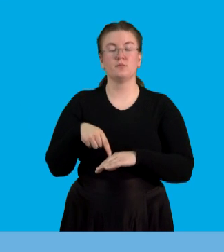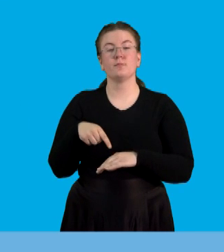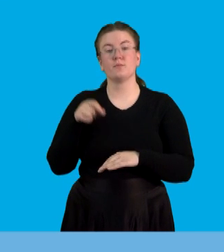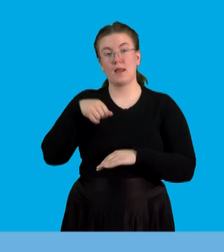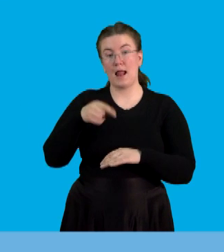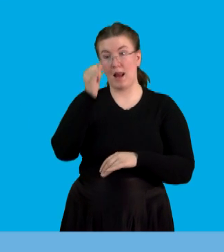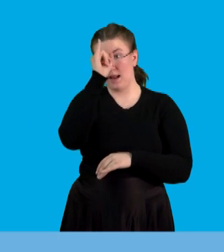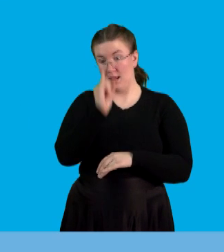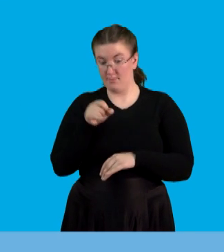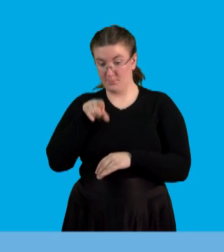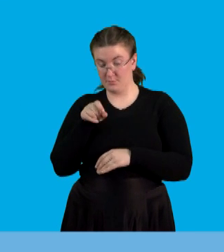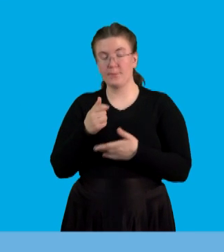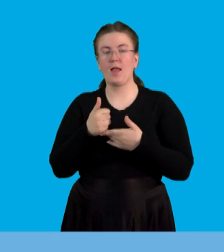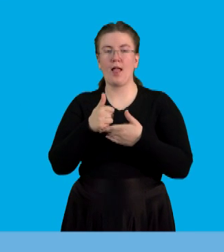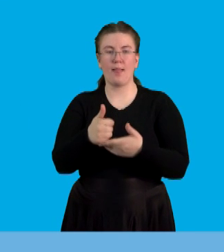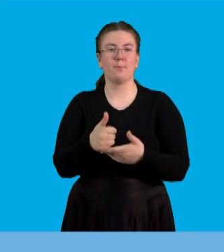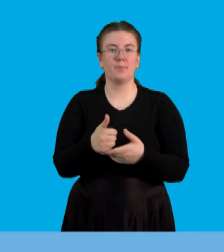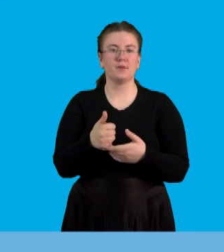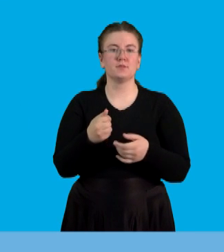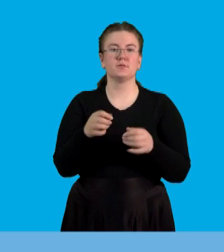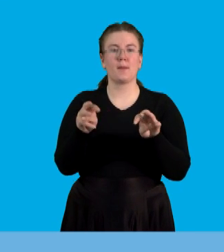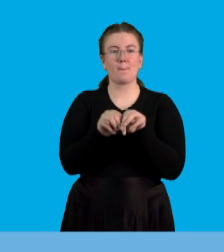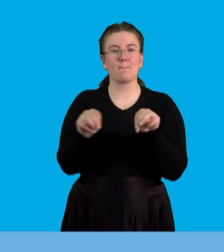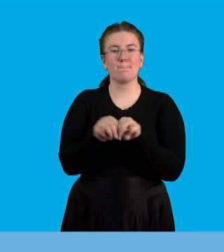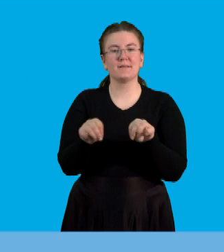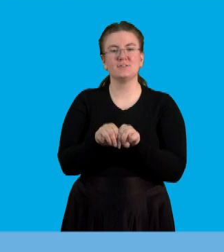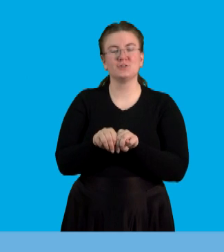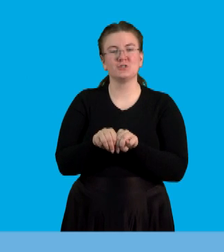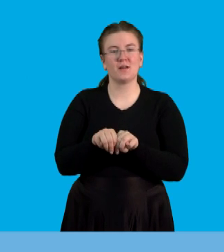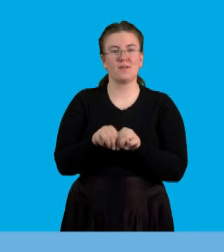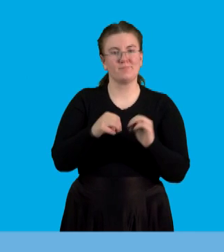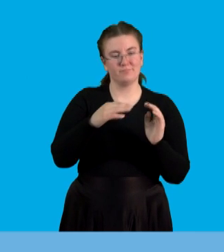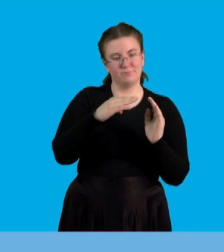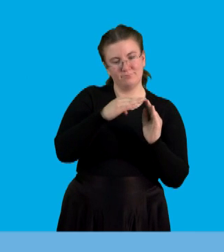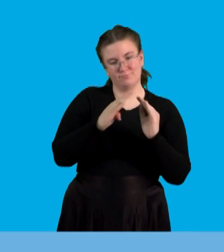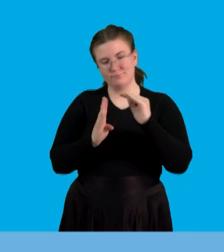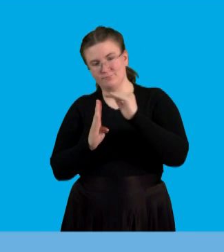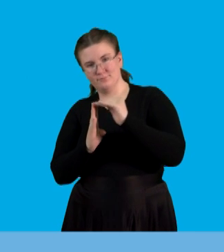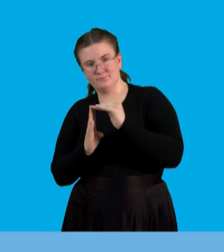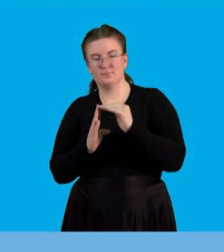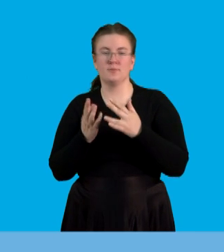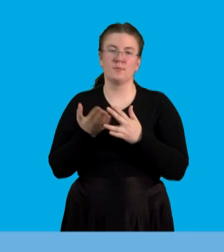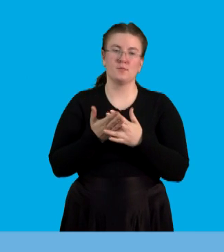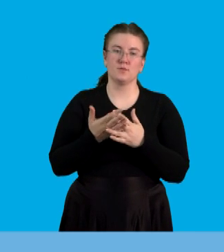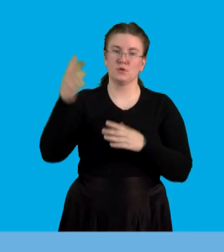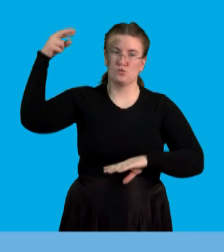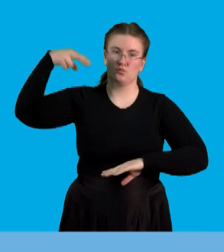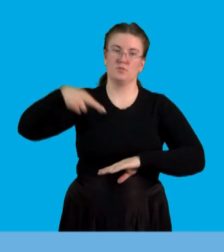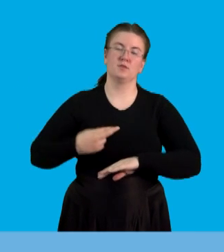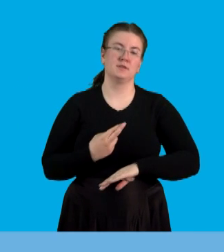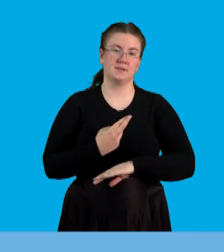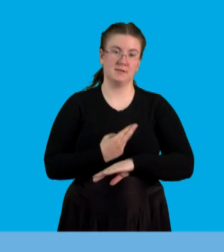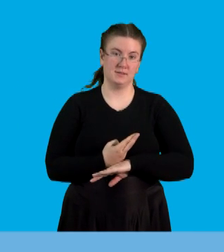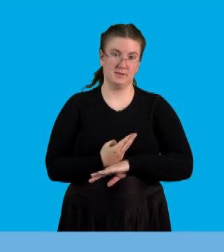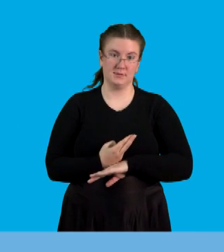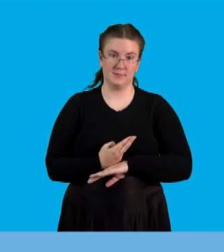measure the angles between the two rays, between the normal and the incident ray, and then between the normal and the